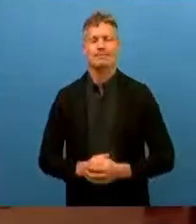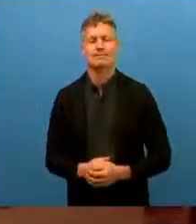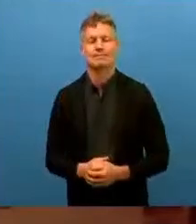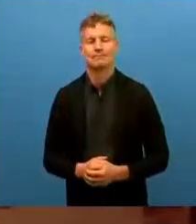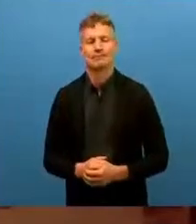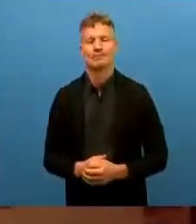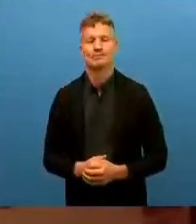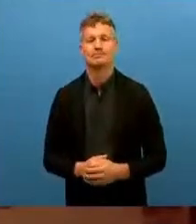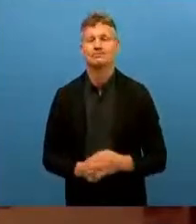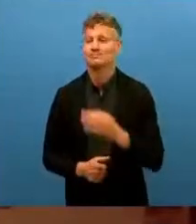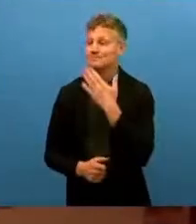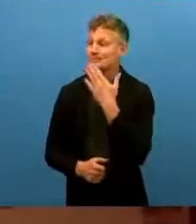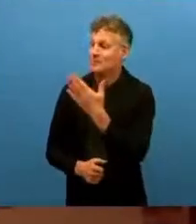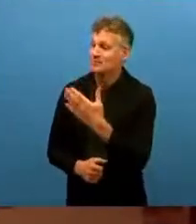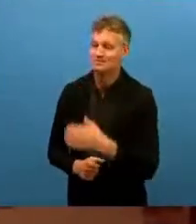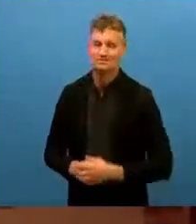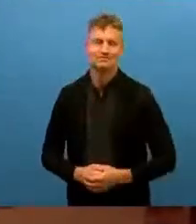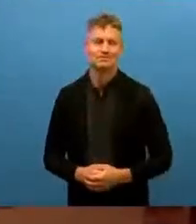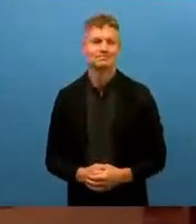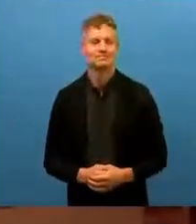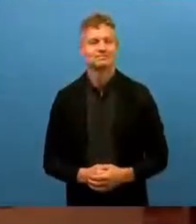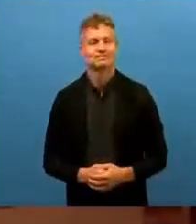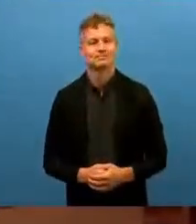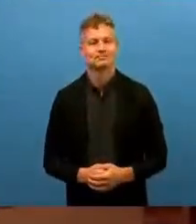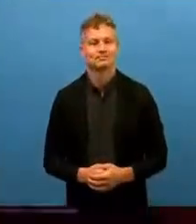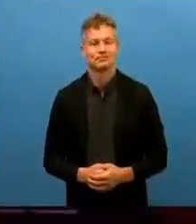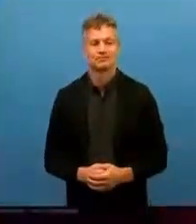Thank you very much, Bailyn.